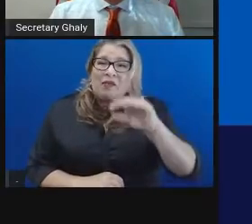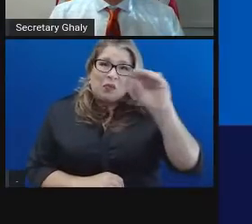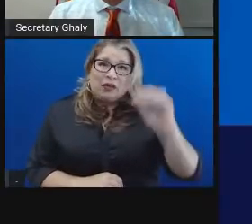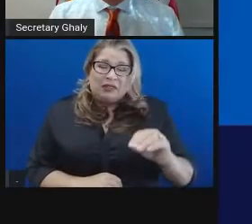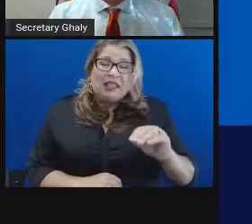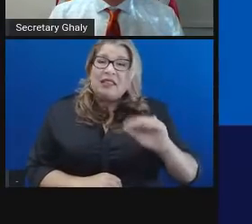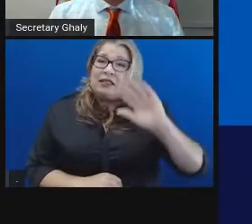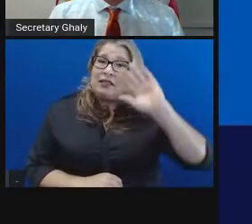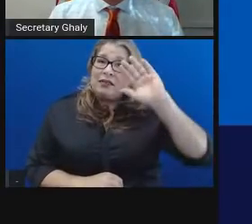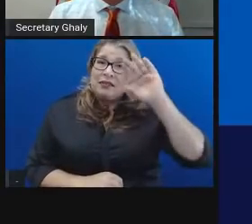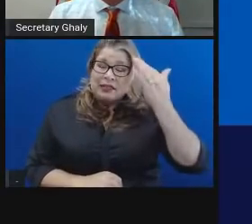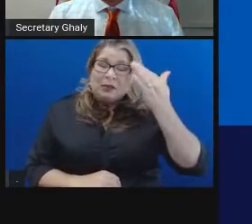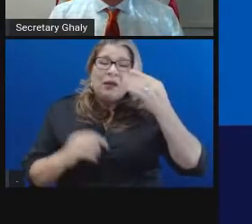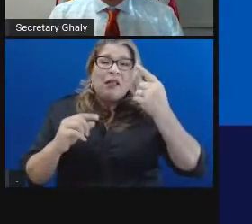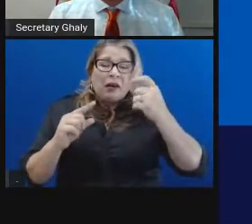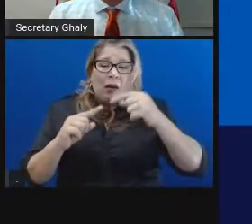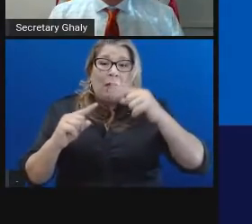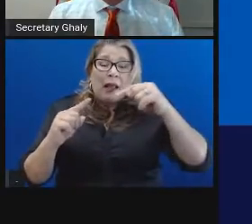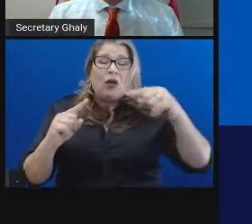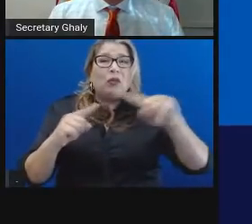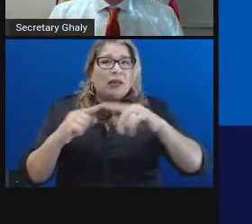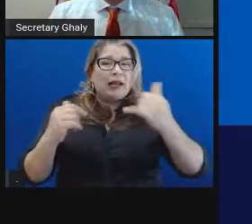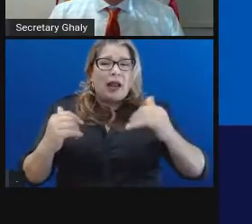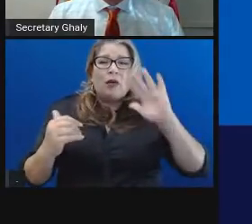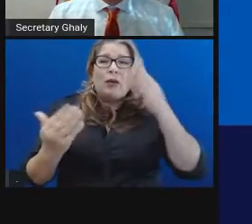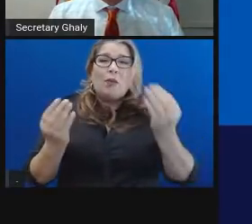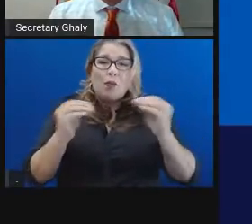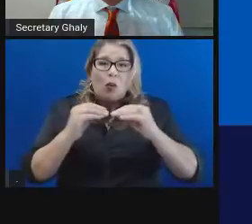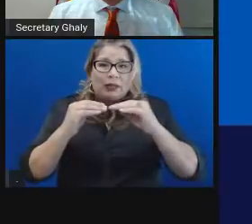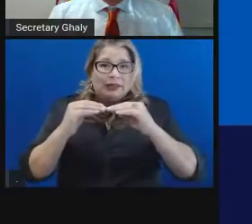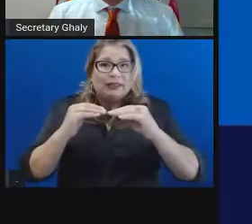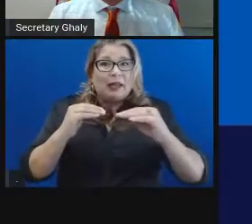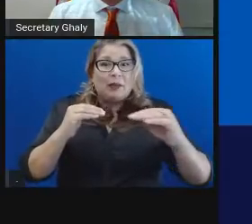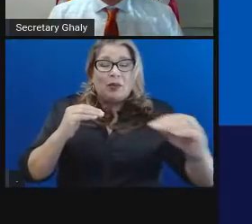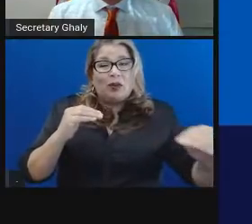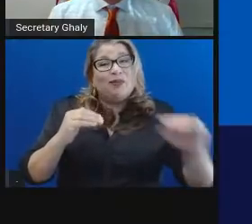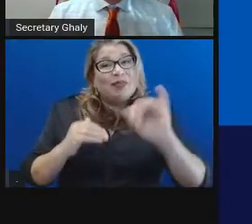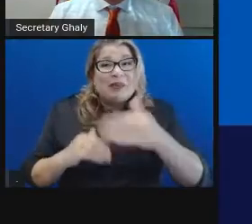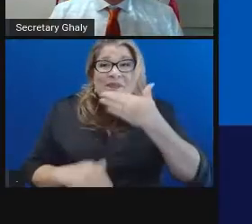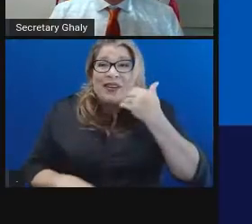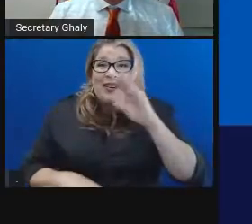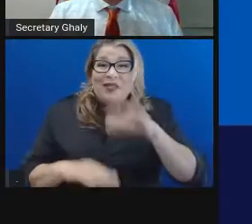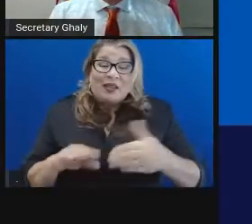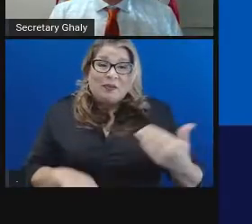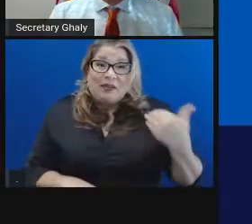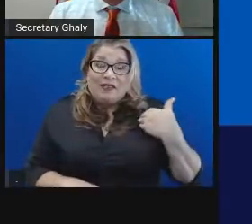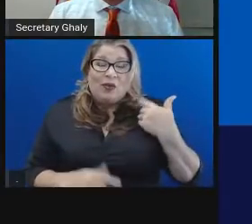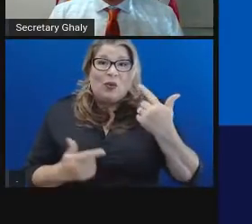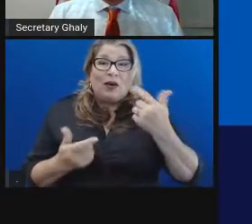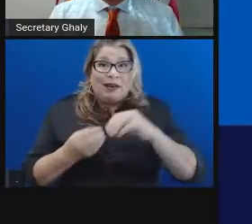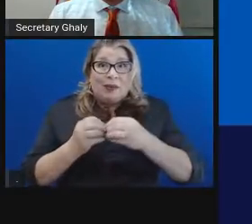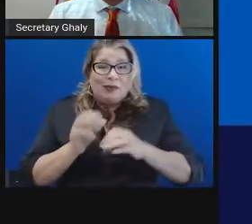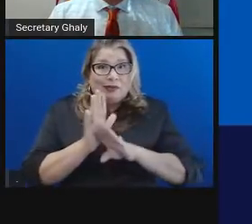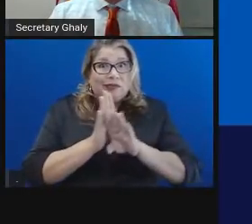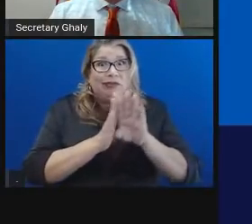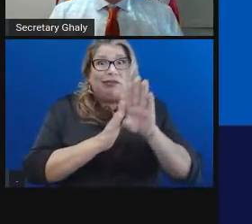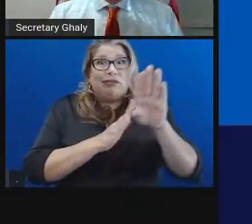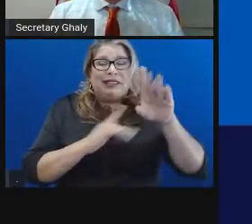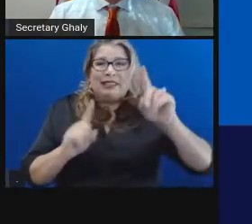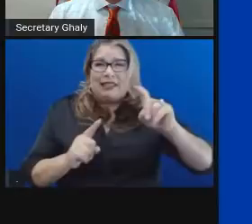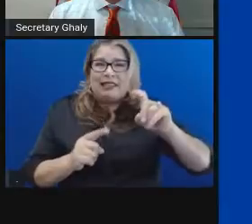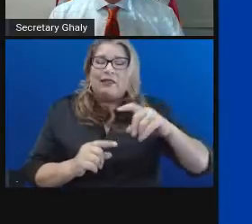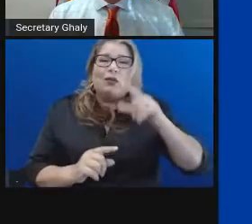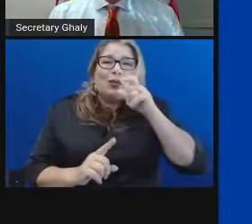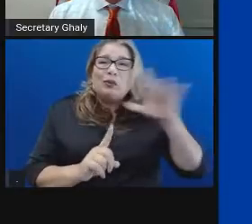but stable overall, which is much better than what we've been witnessing, which is a pretty radical increase on that test positivity. Next